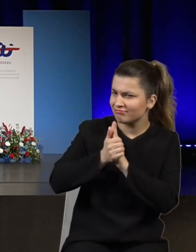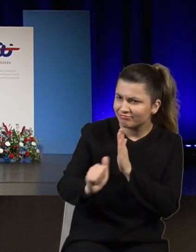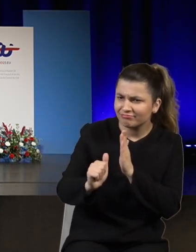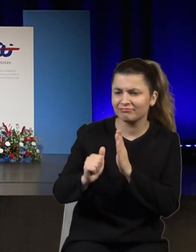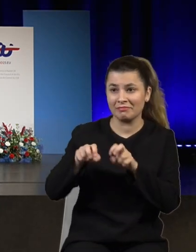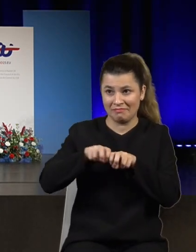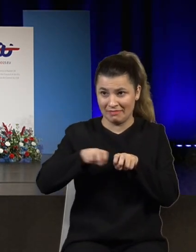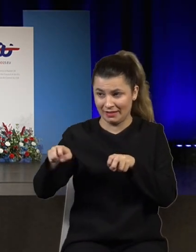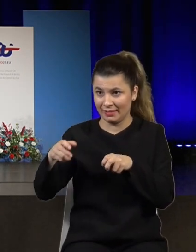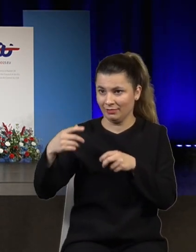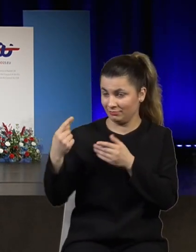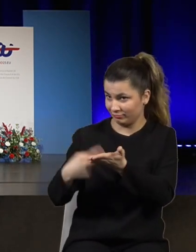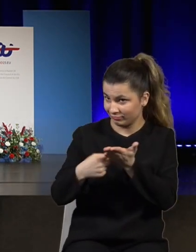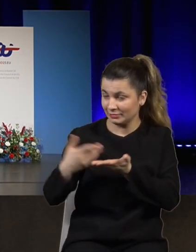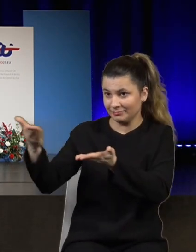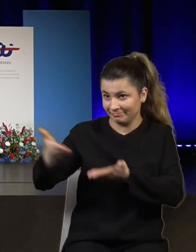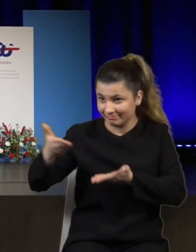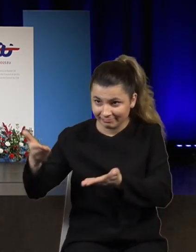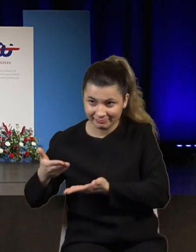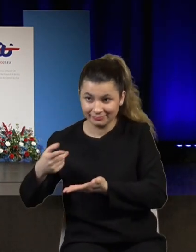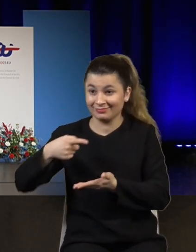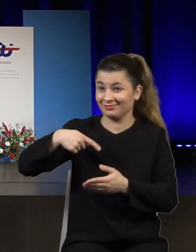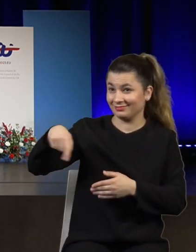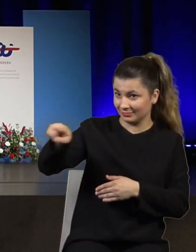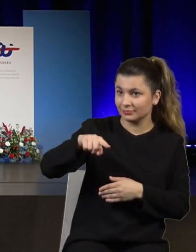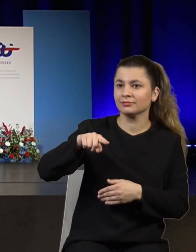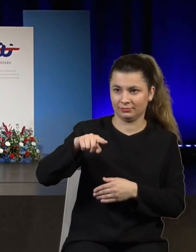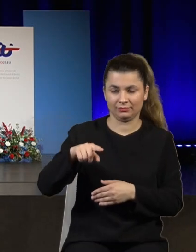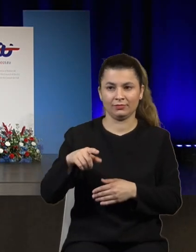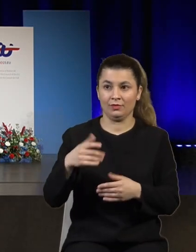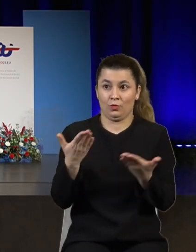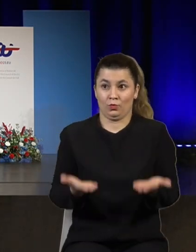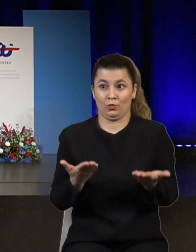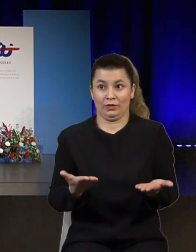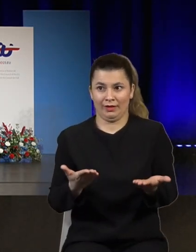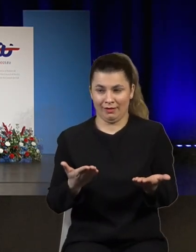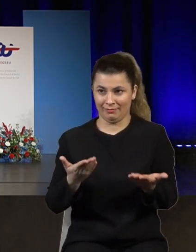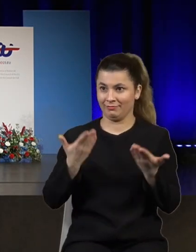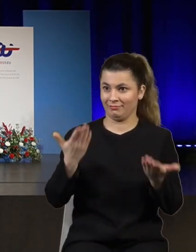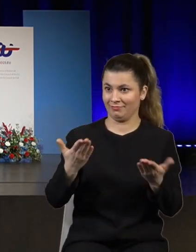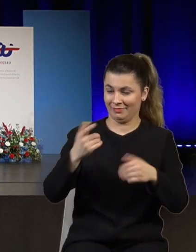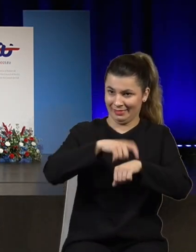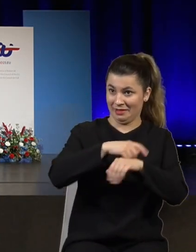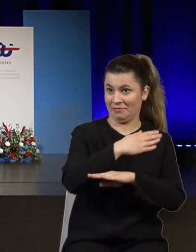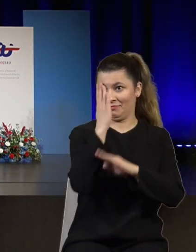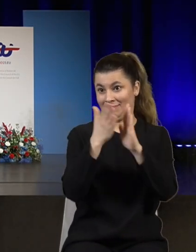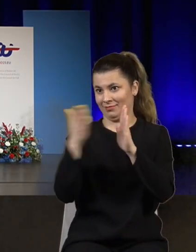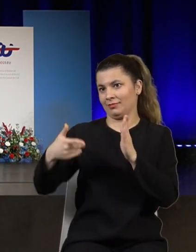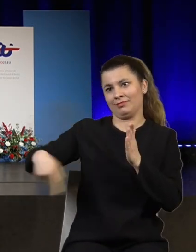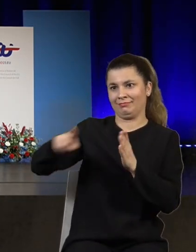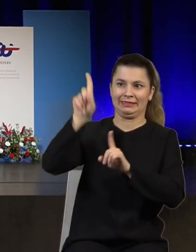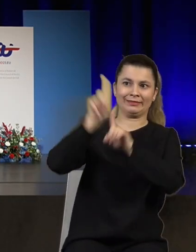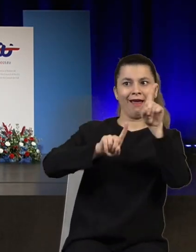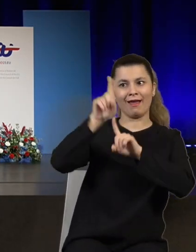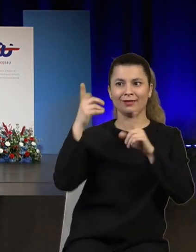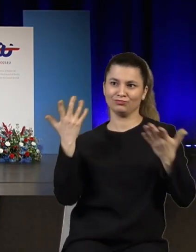stars of today's afternoon. I would like to invite to join me at the stage and the discussion